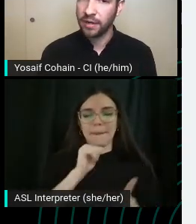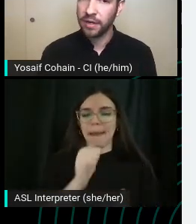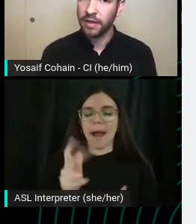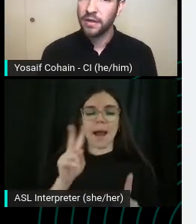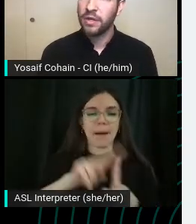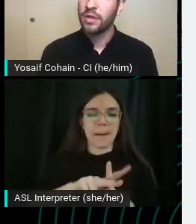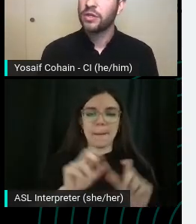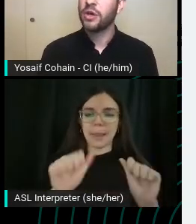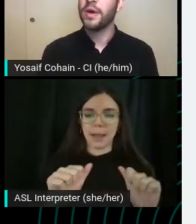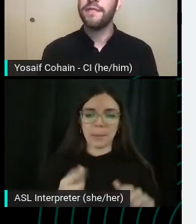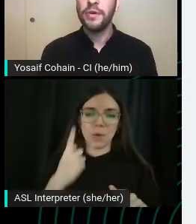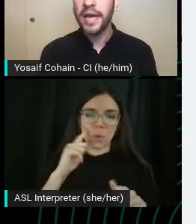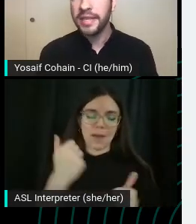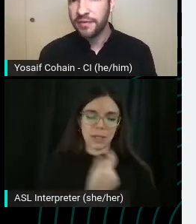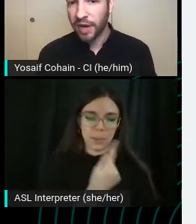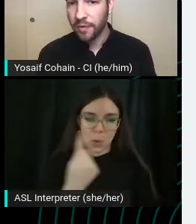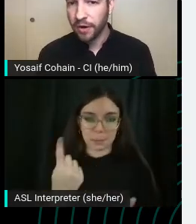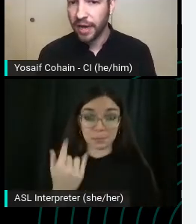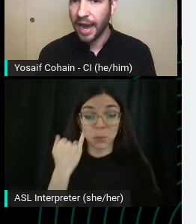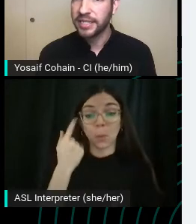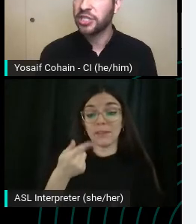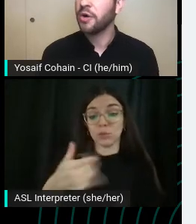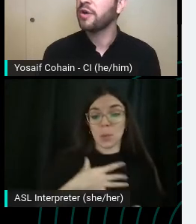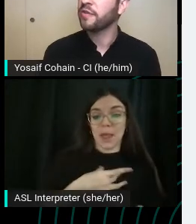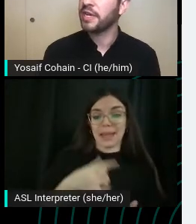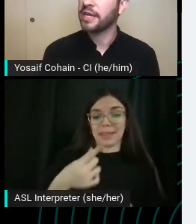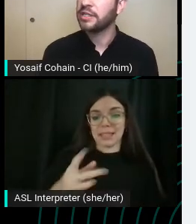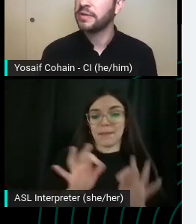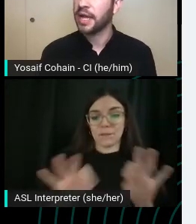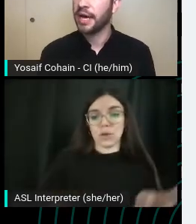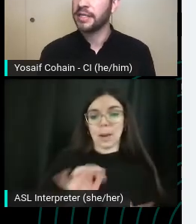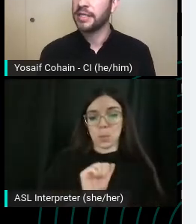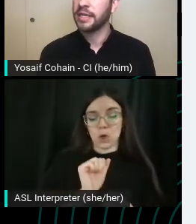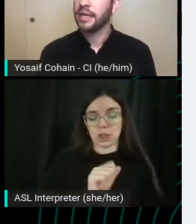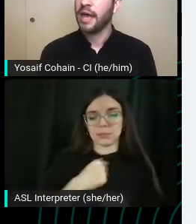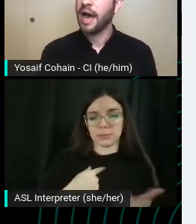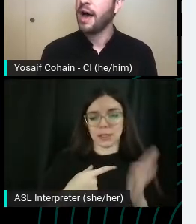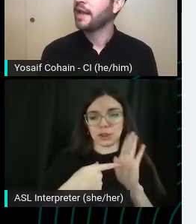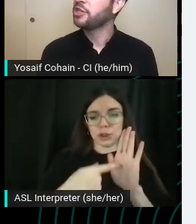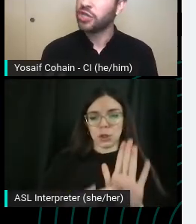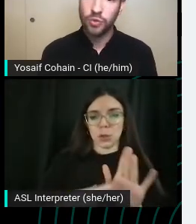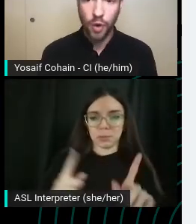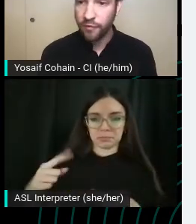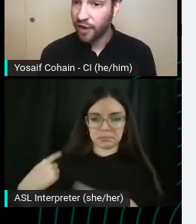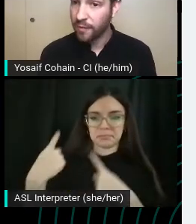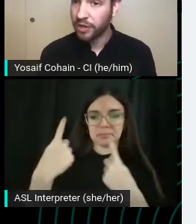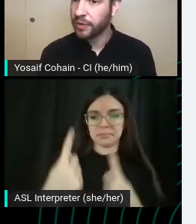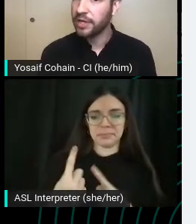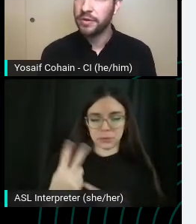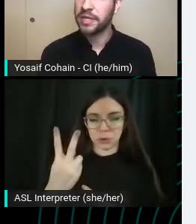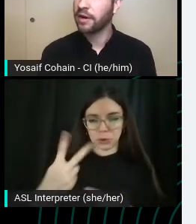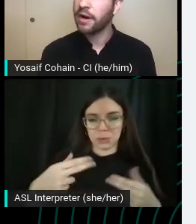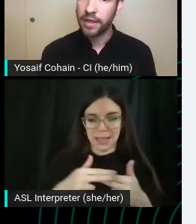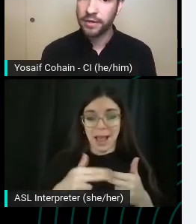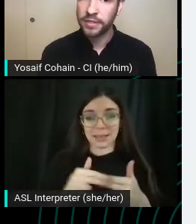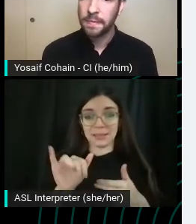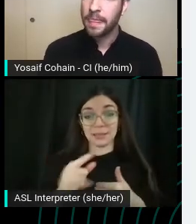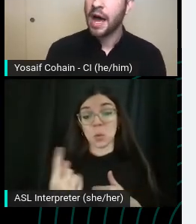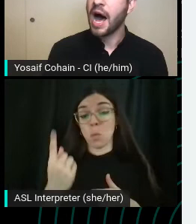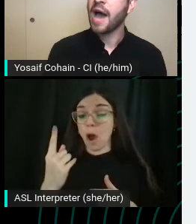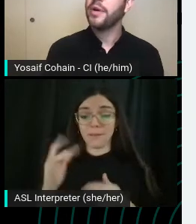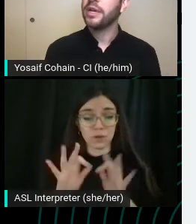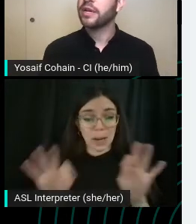everyone. So if you like this framework, as I show it over the next 2 slides, and it's just one framework you can use, there are